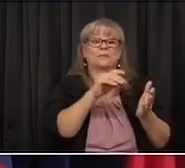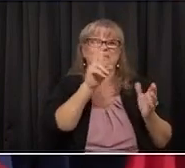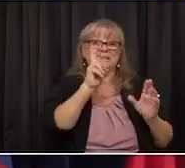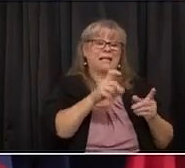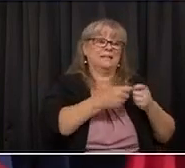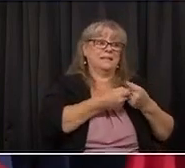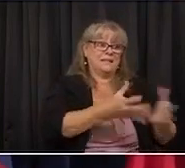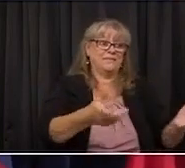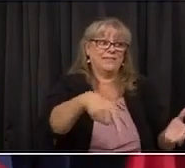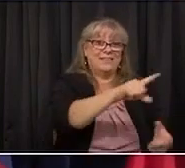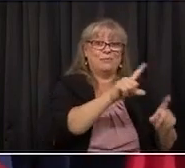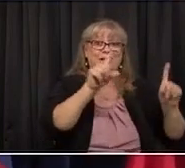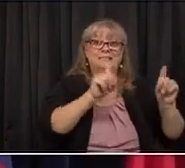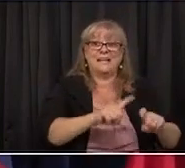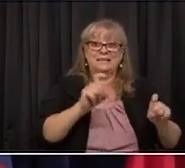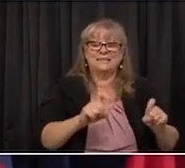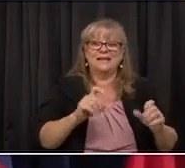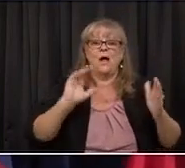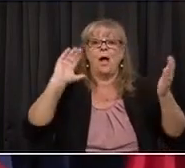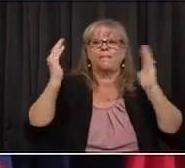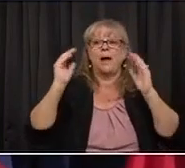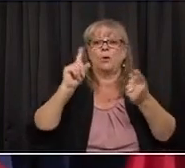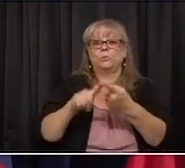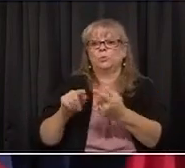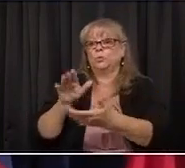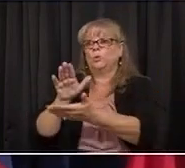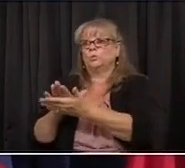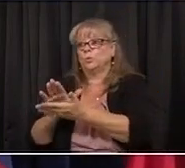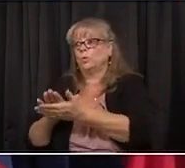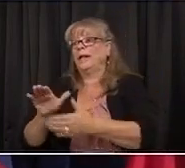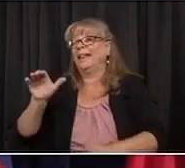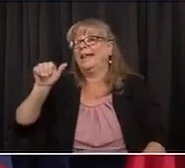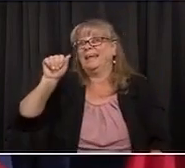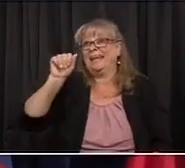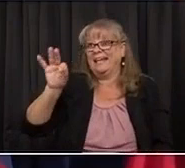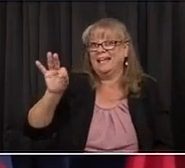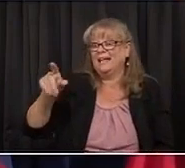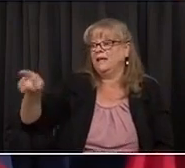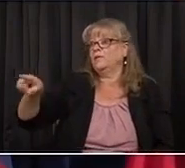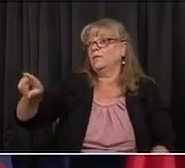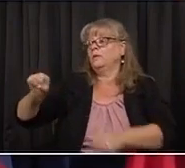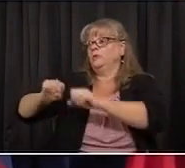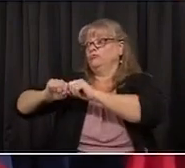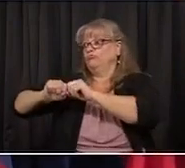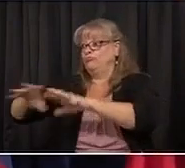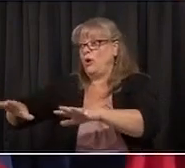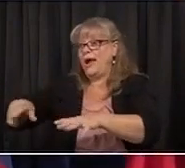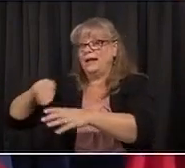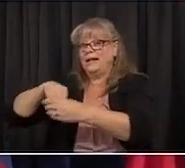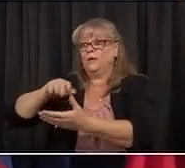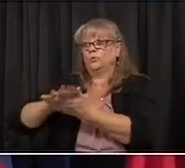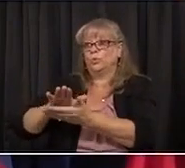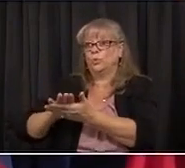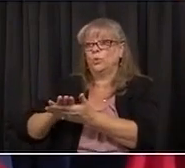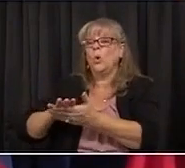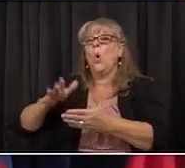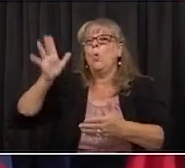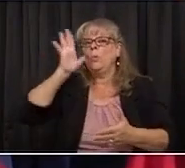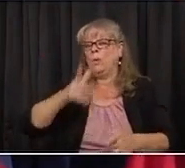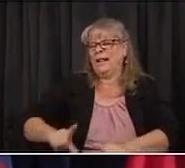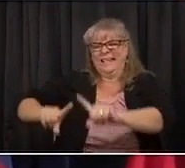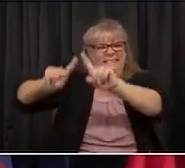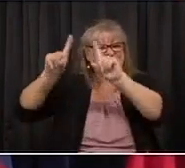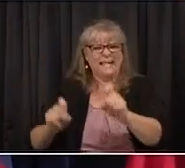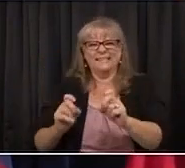that school, where all of the cohort would be tested. And depending on the extent of the outbreak, in some